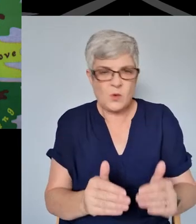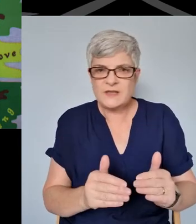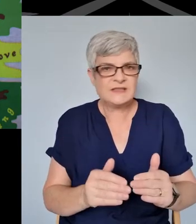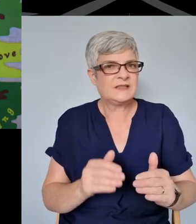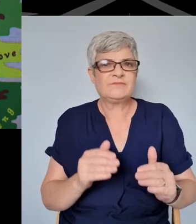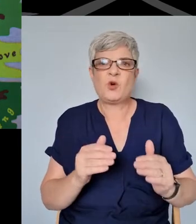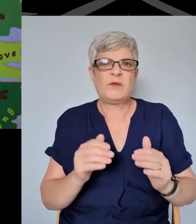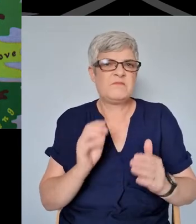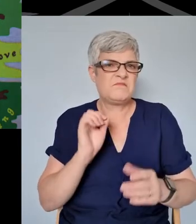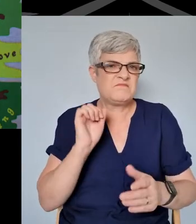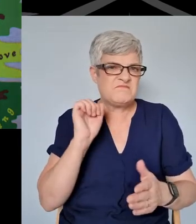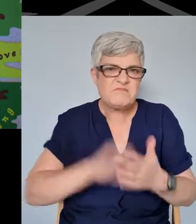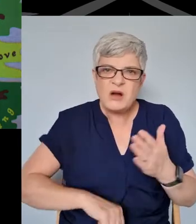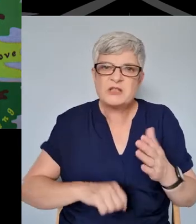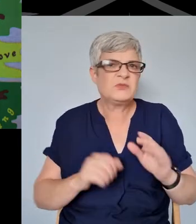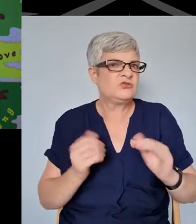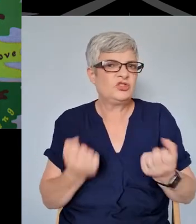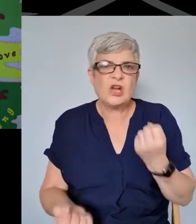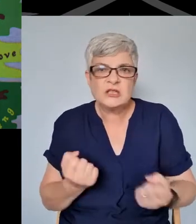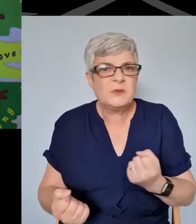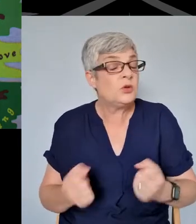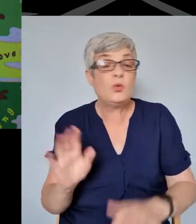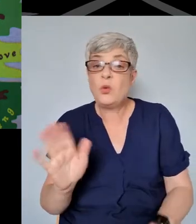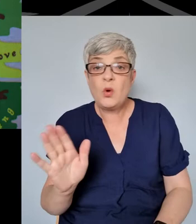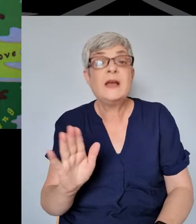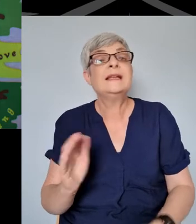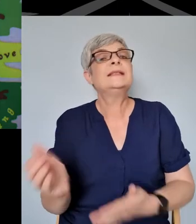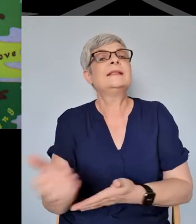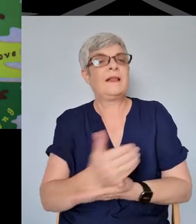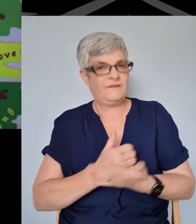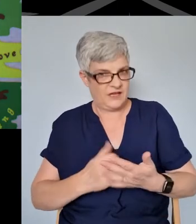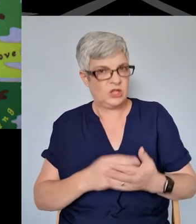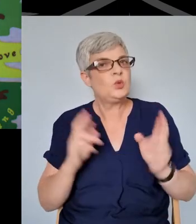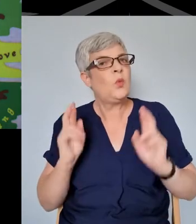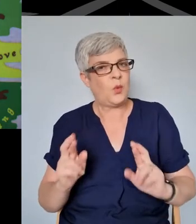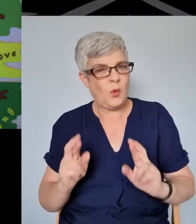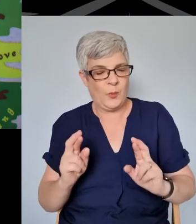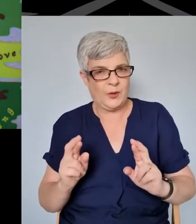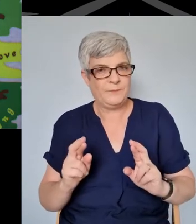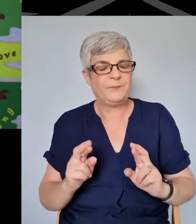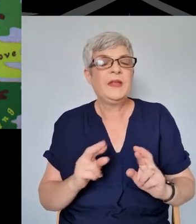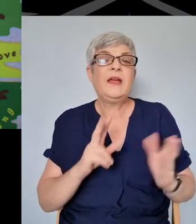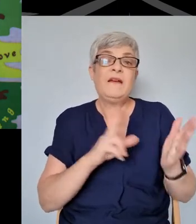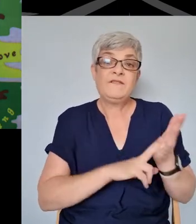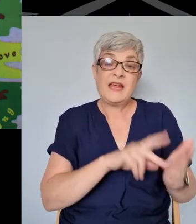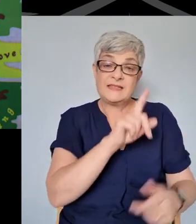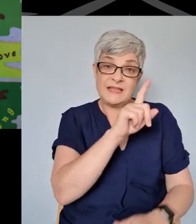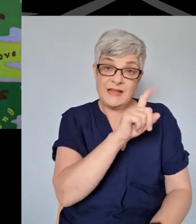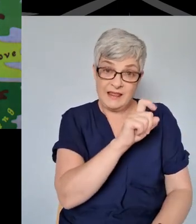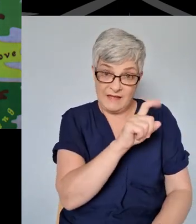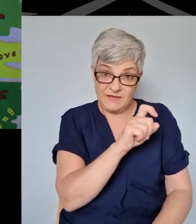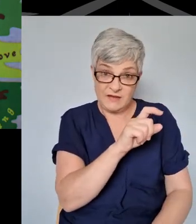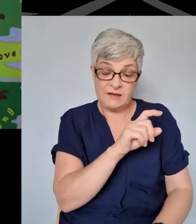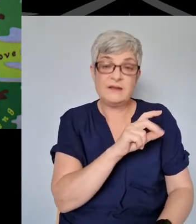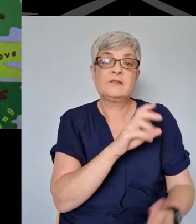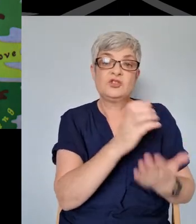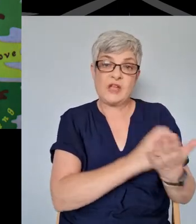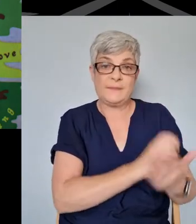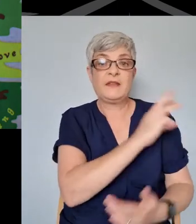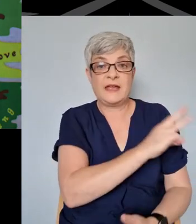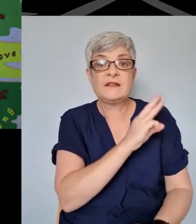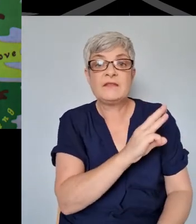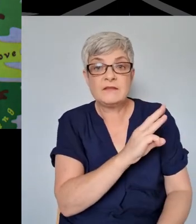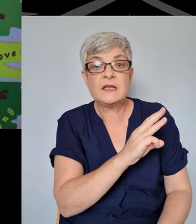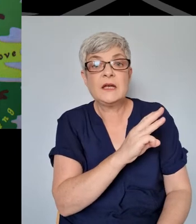but on the hope of salvation. There was a call in verse 11 of chapter 33 for the people to